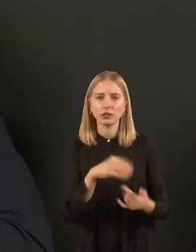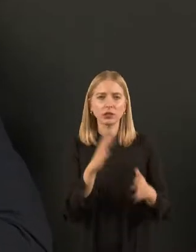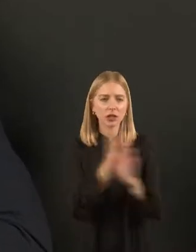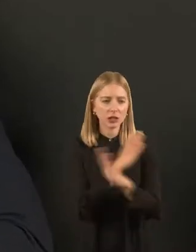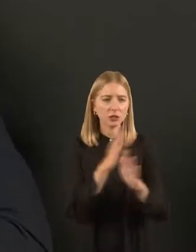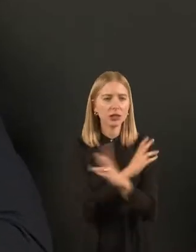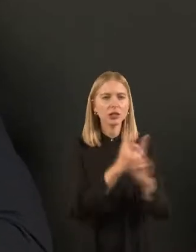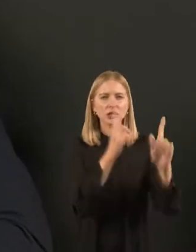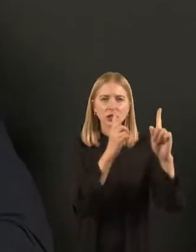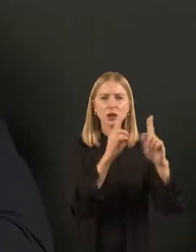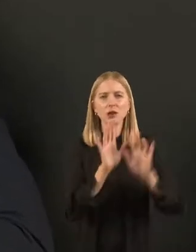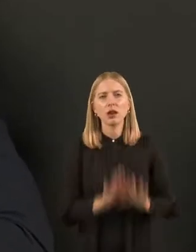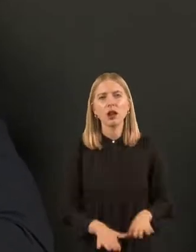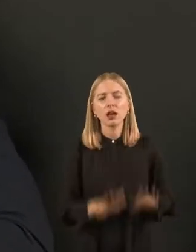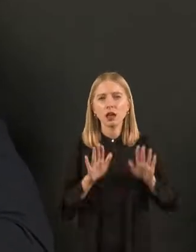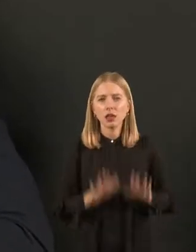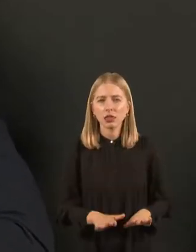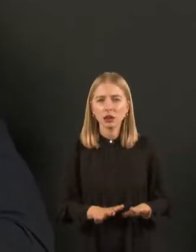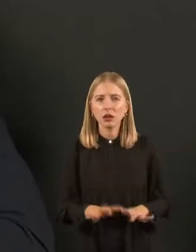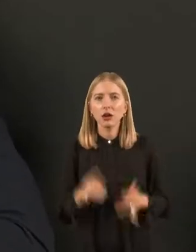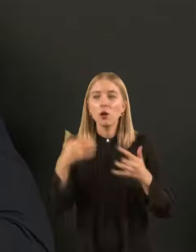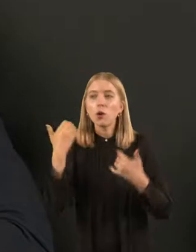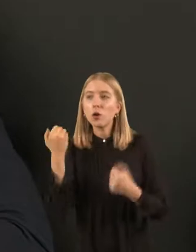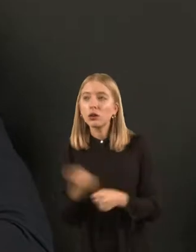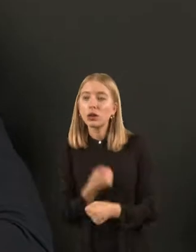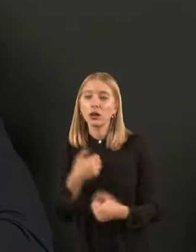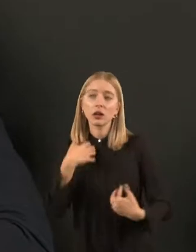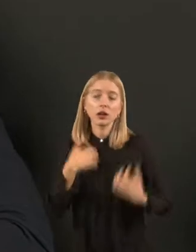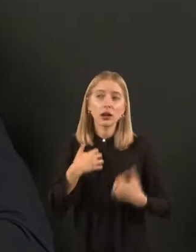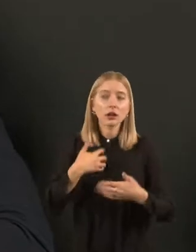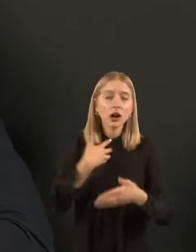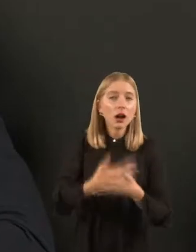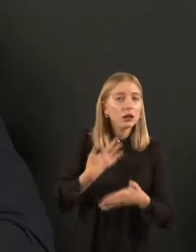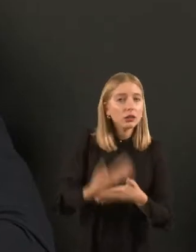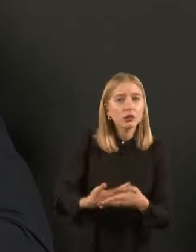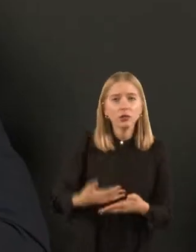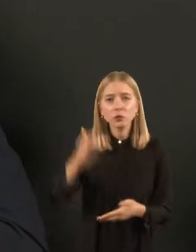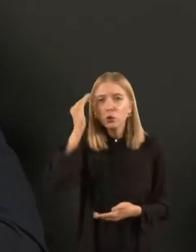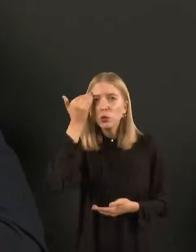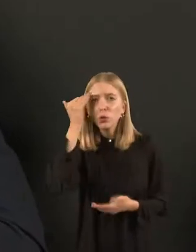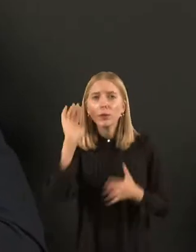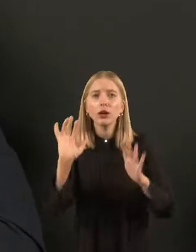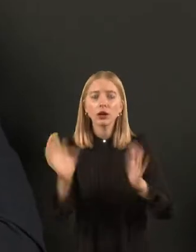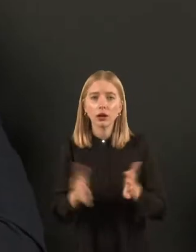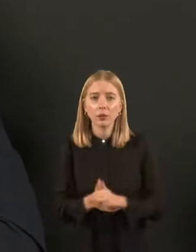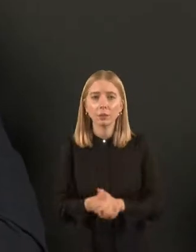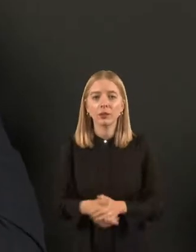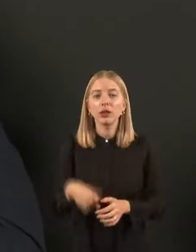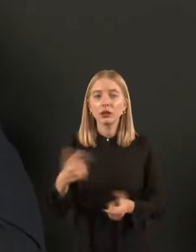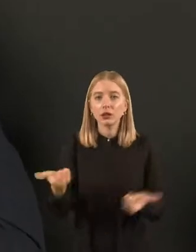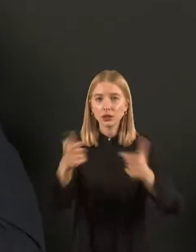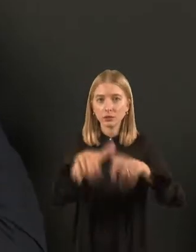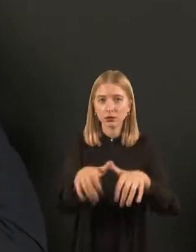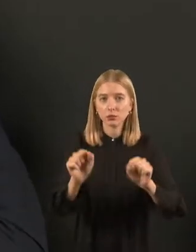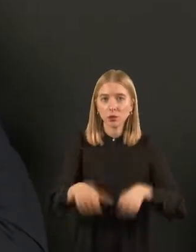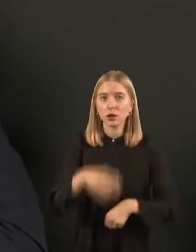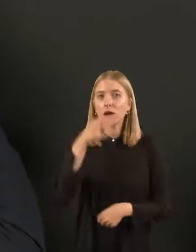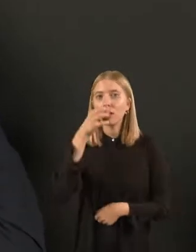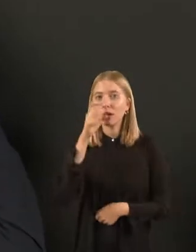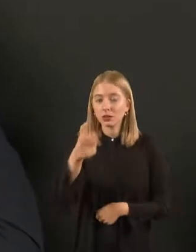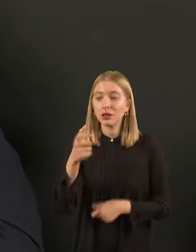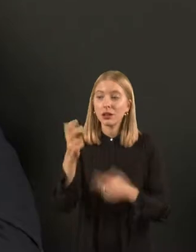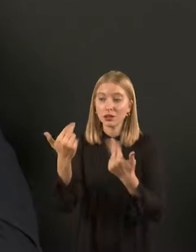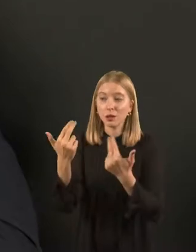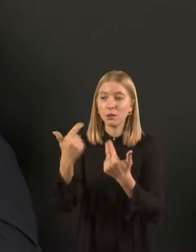But the main question is how to speed up those processes, how to increase the pace.